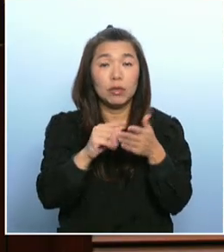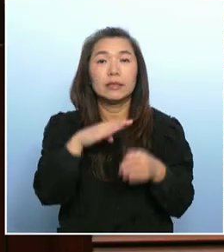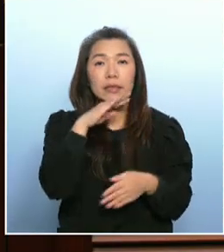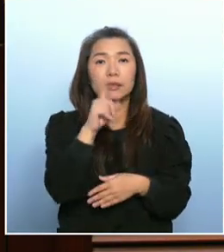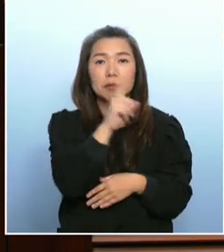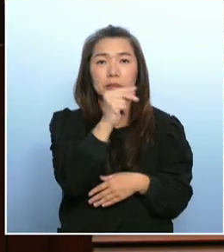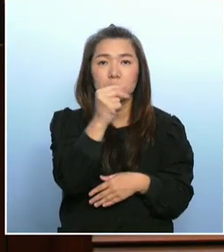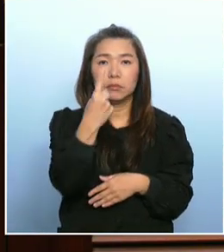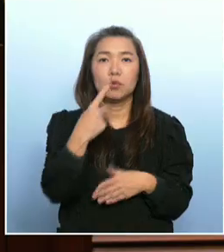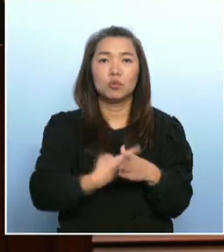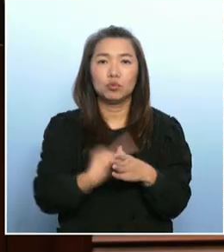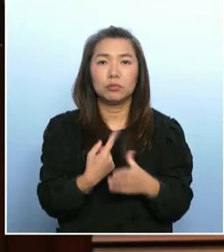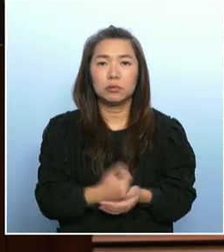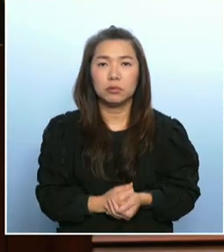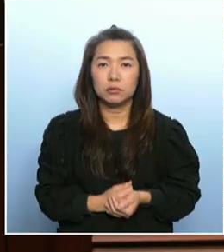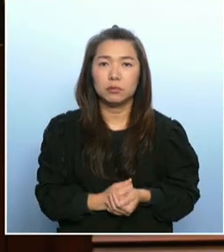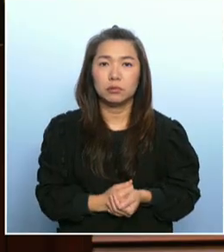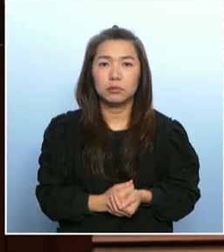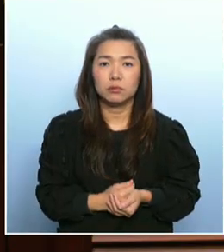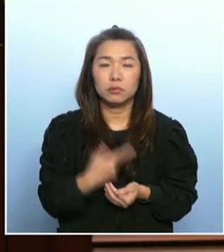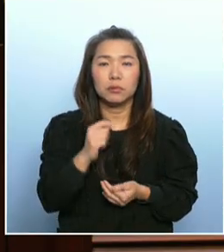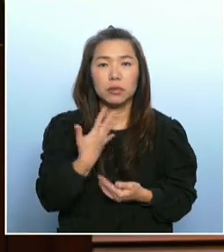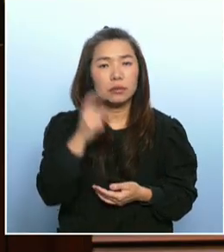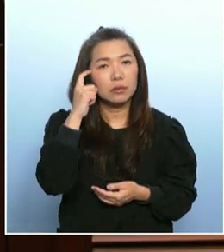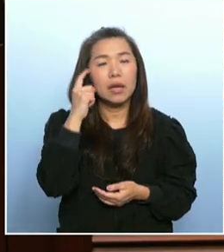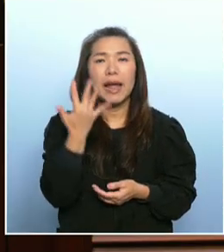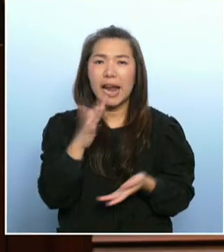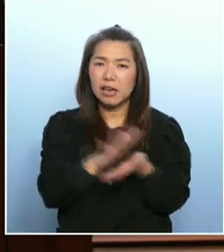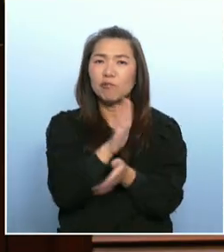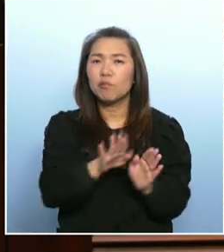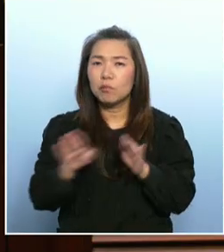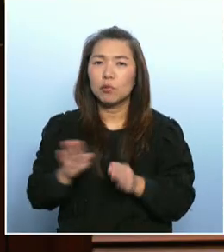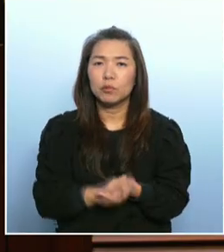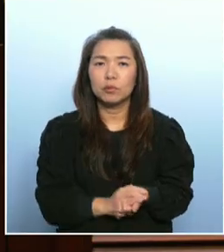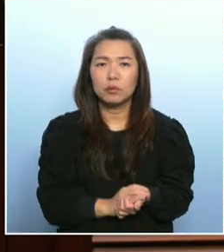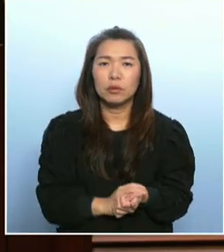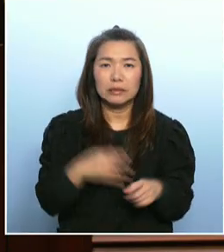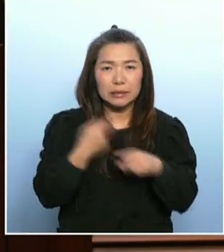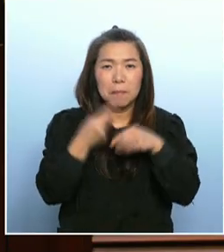they have to wait 180 months. For people with severe mental